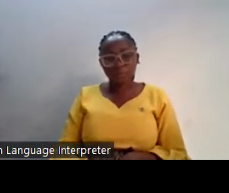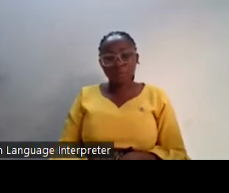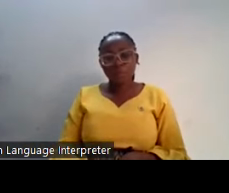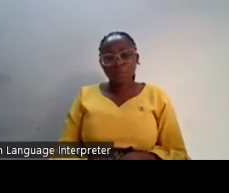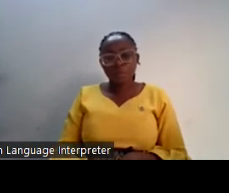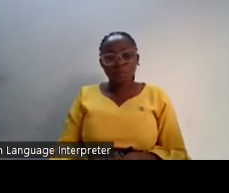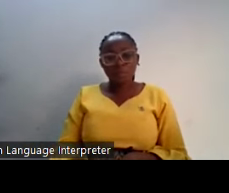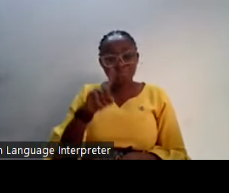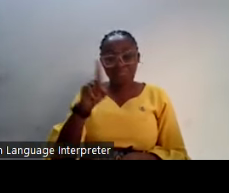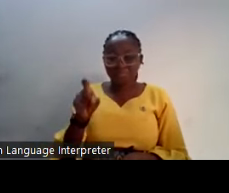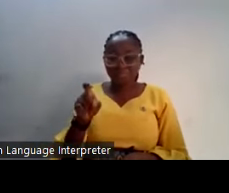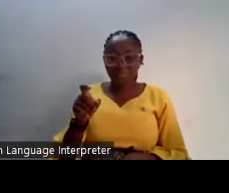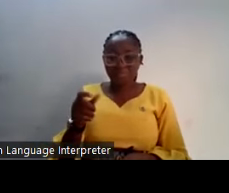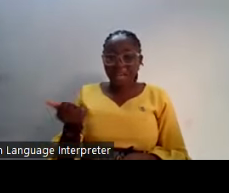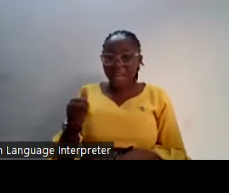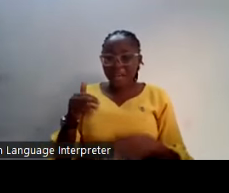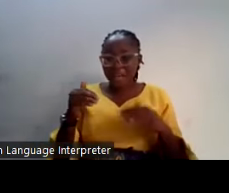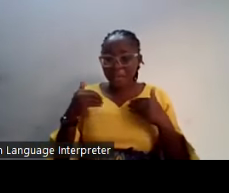And you can type in the chat.